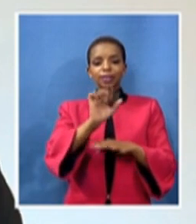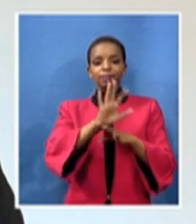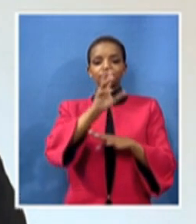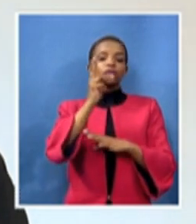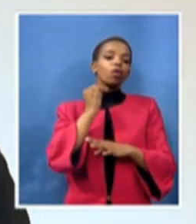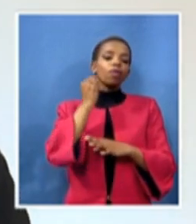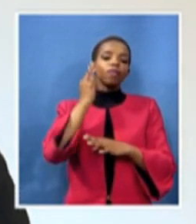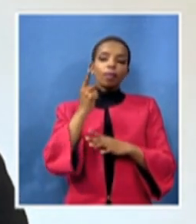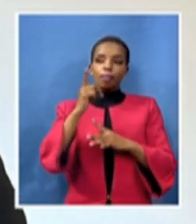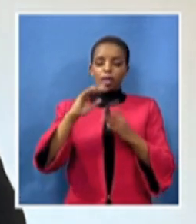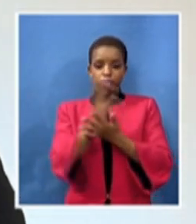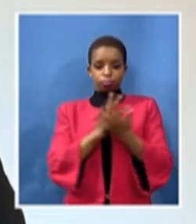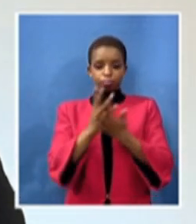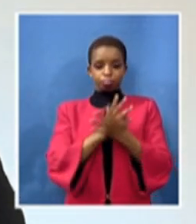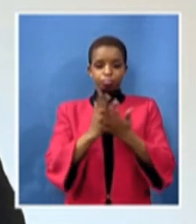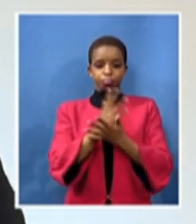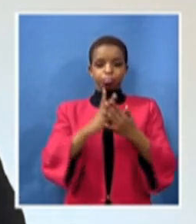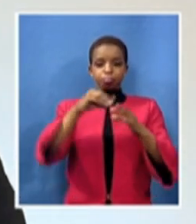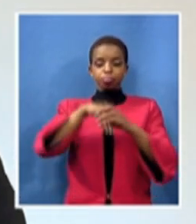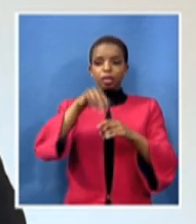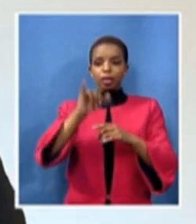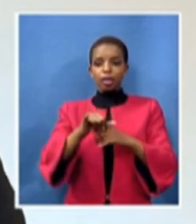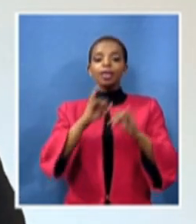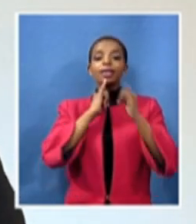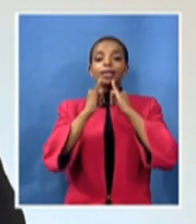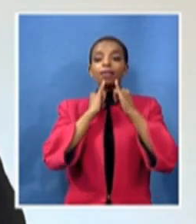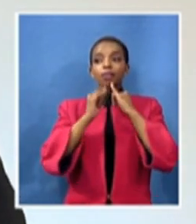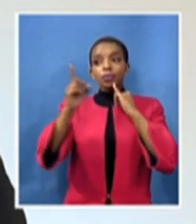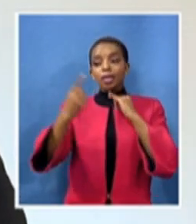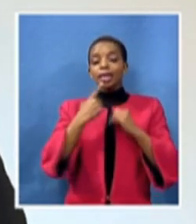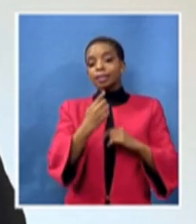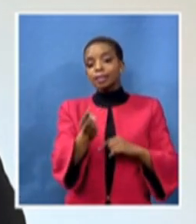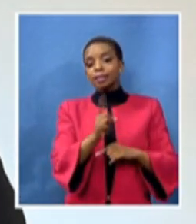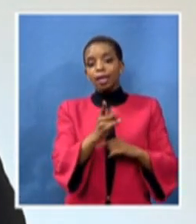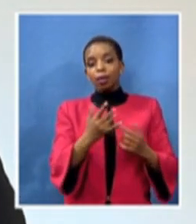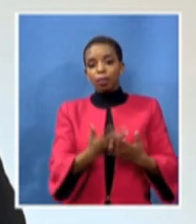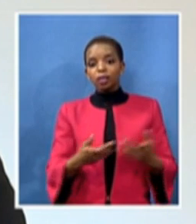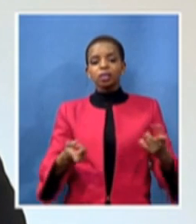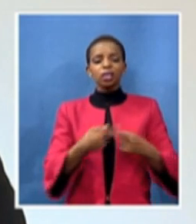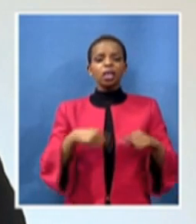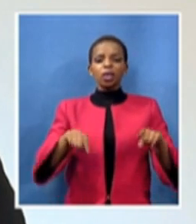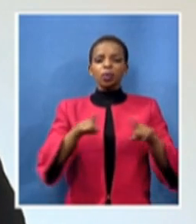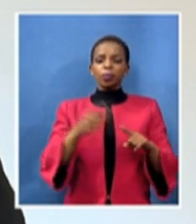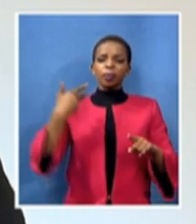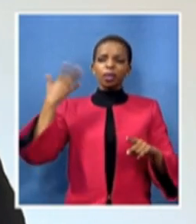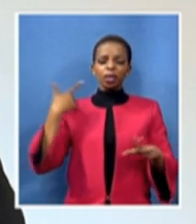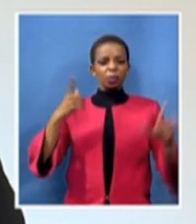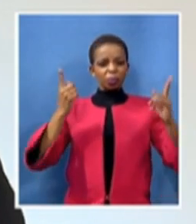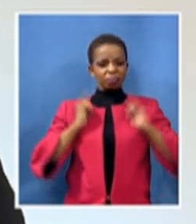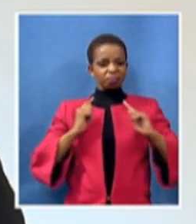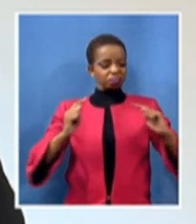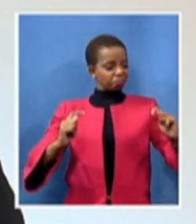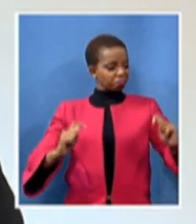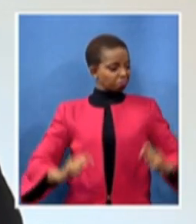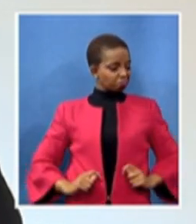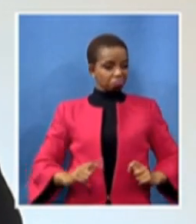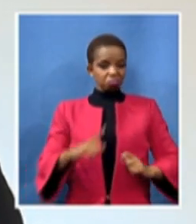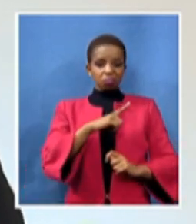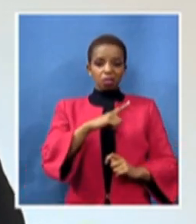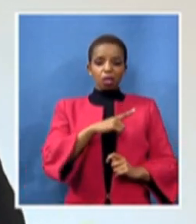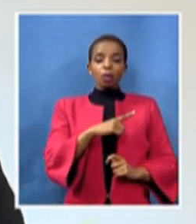says, "We were getting sick and tired because instead of oppression being gradually removed from